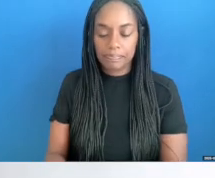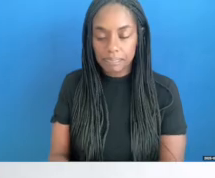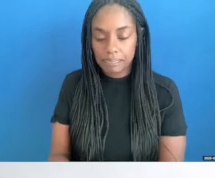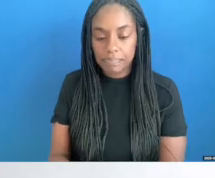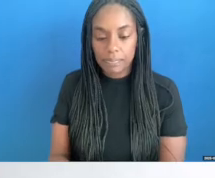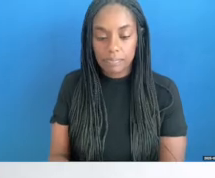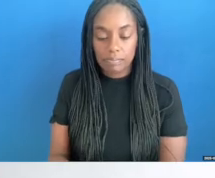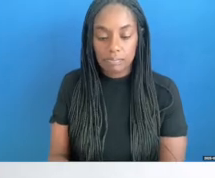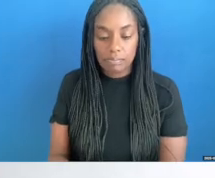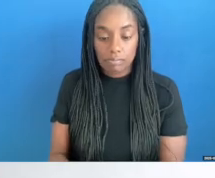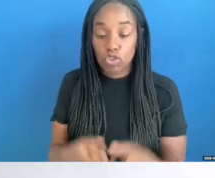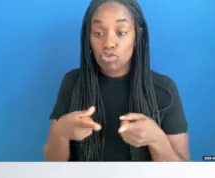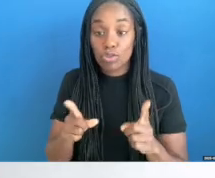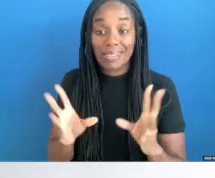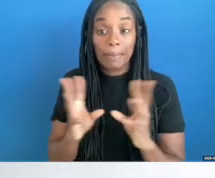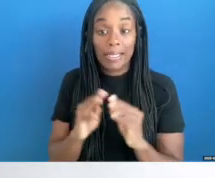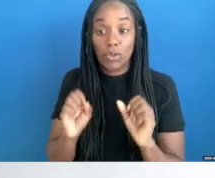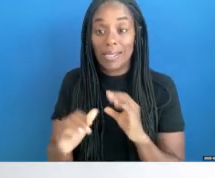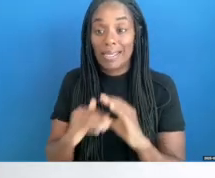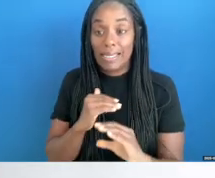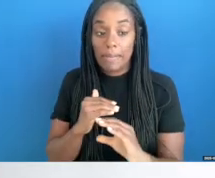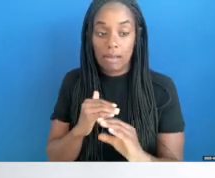email us during the meeting at